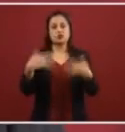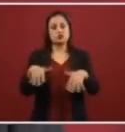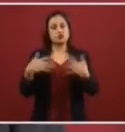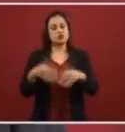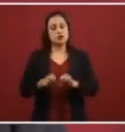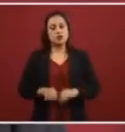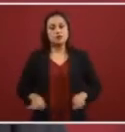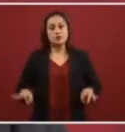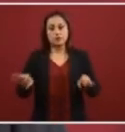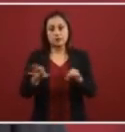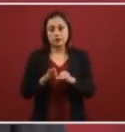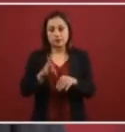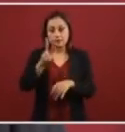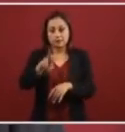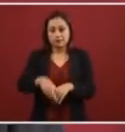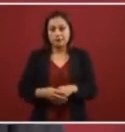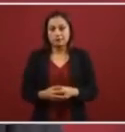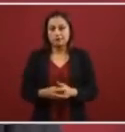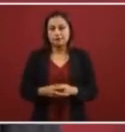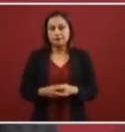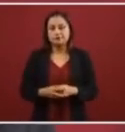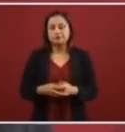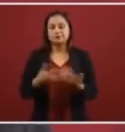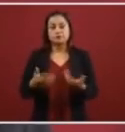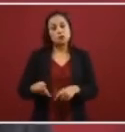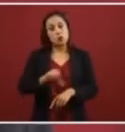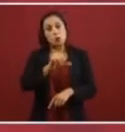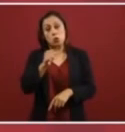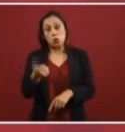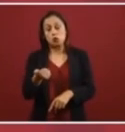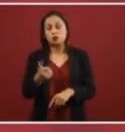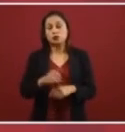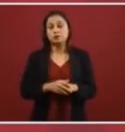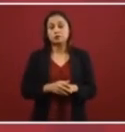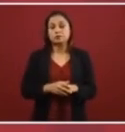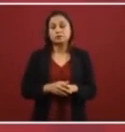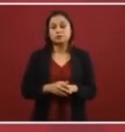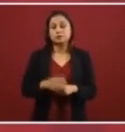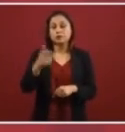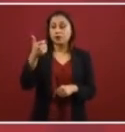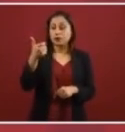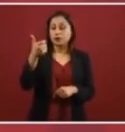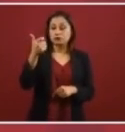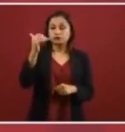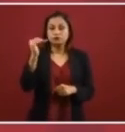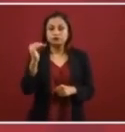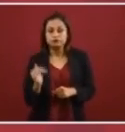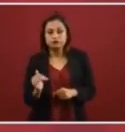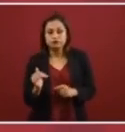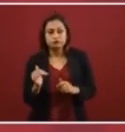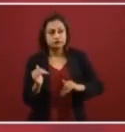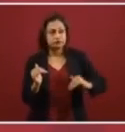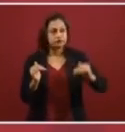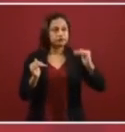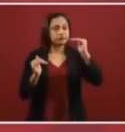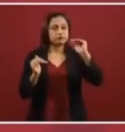and the importance of que el peso that the peso no se deprecie is not